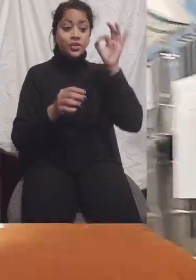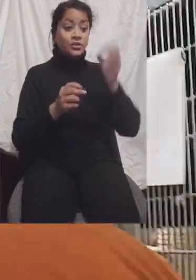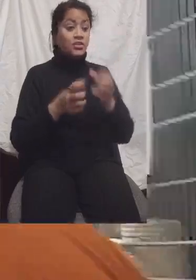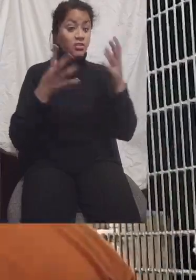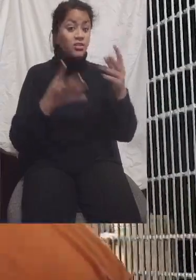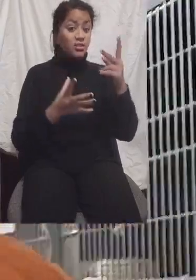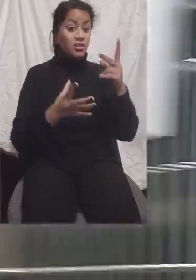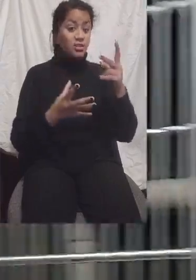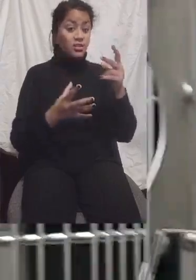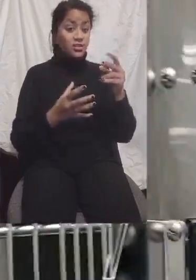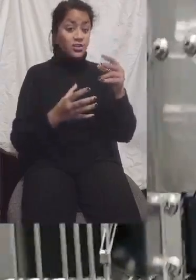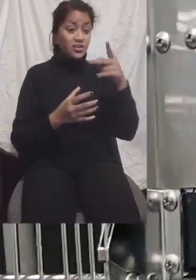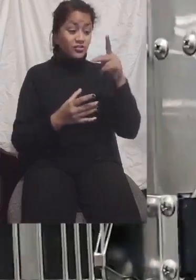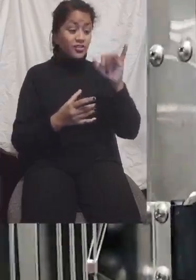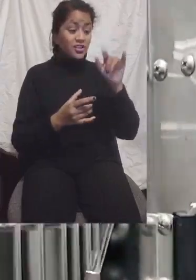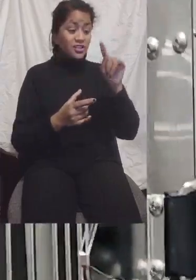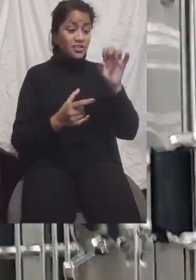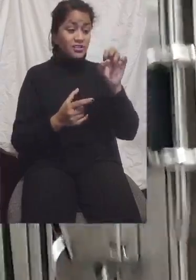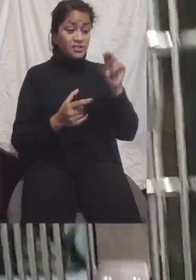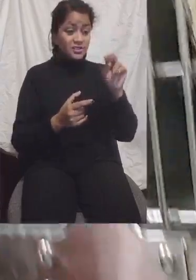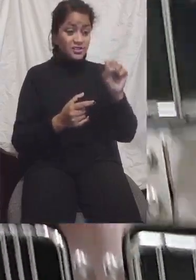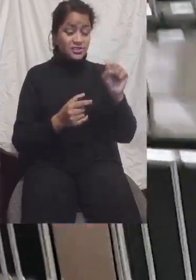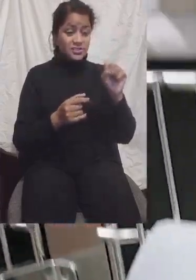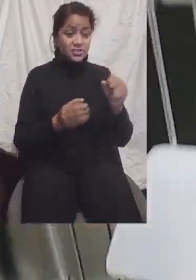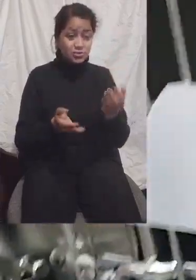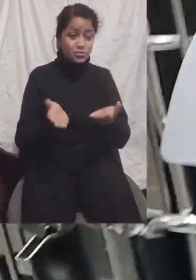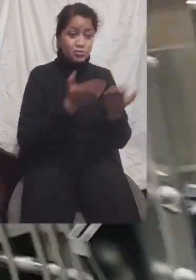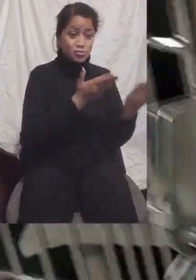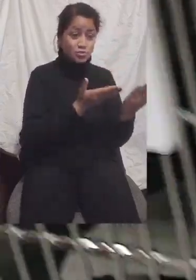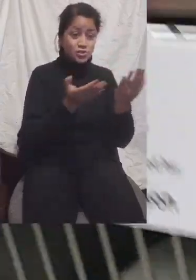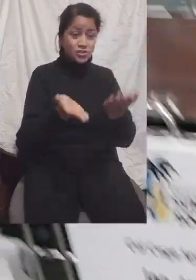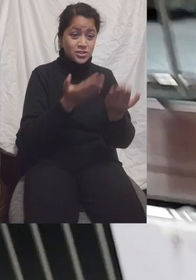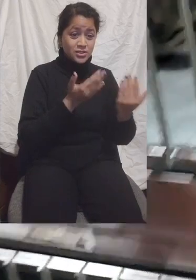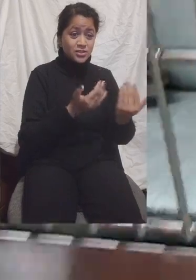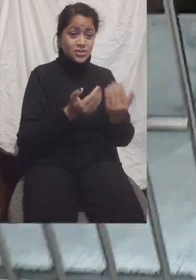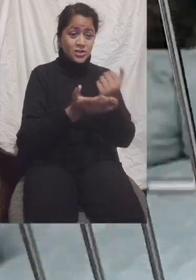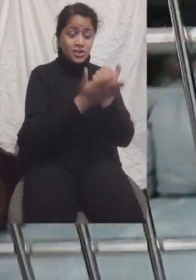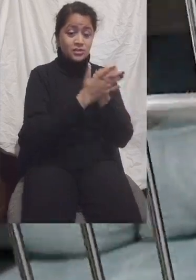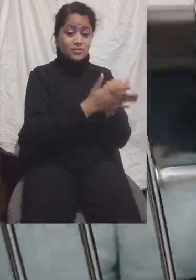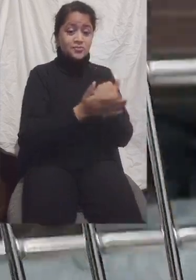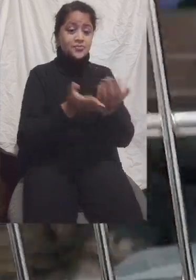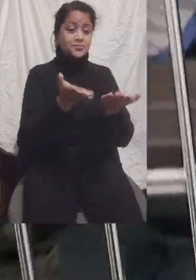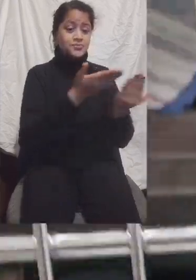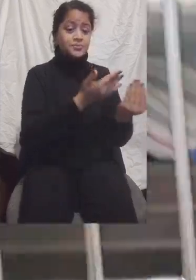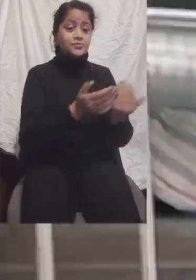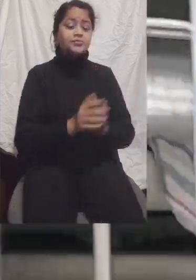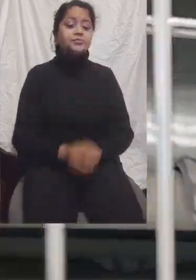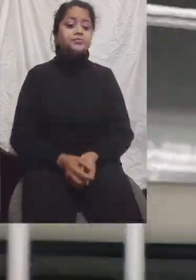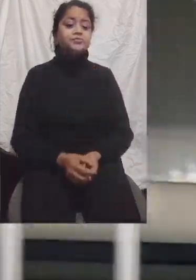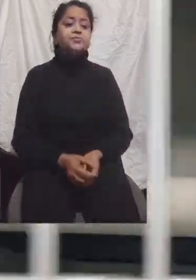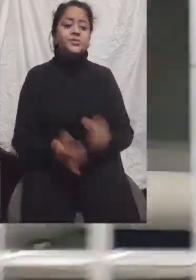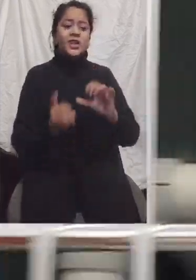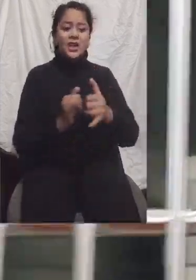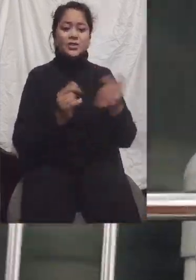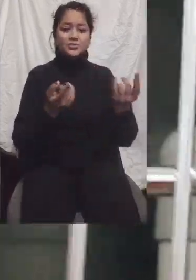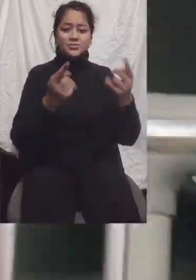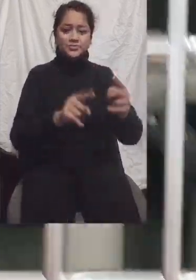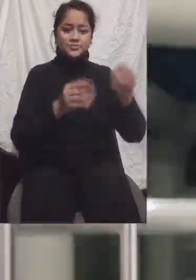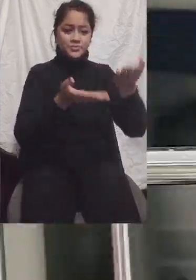find a lot of kittens that they bring into the shelter. So that's the majority how they end up